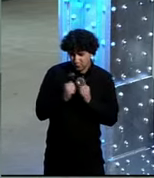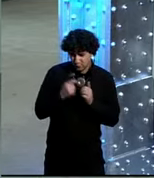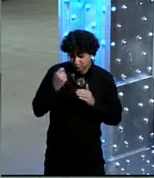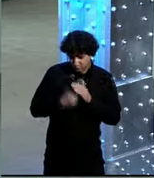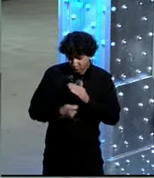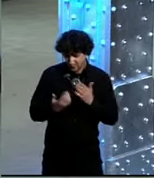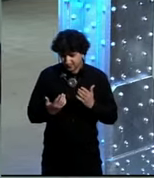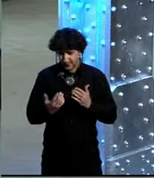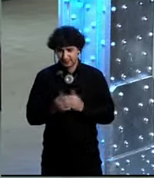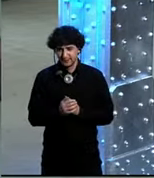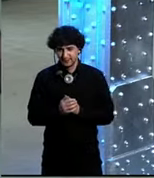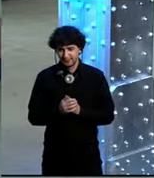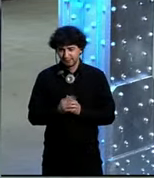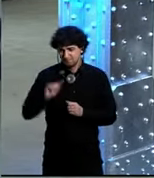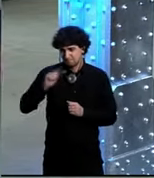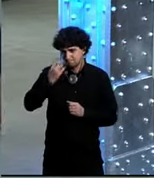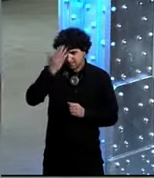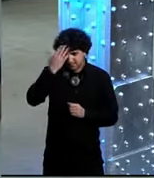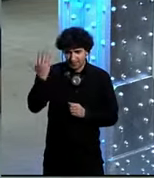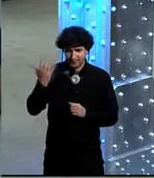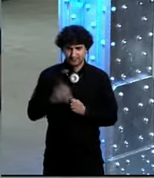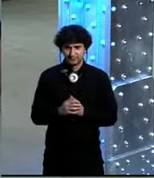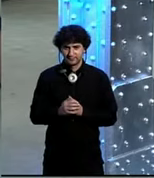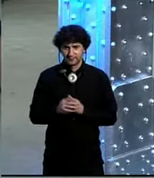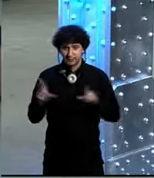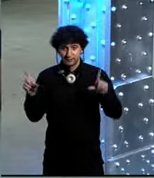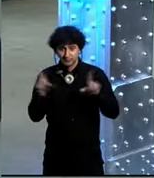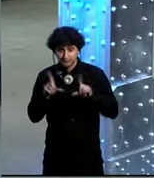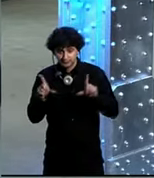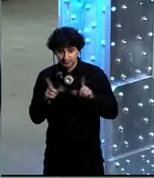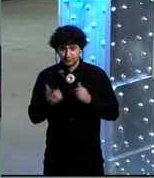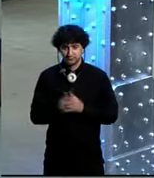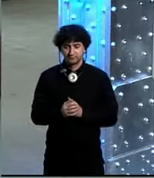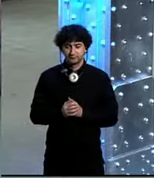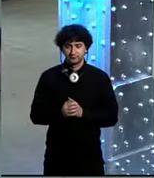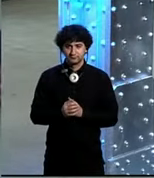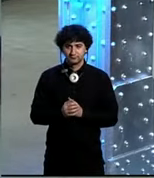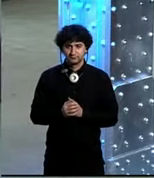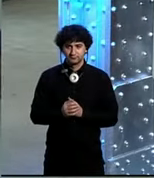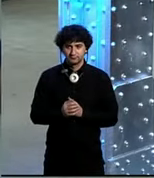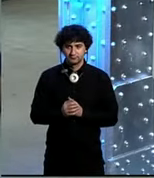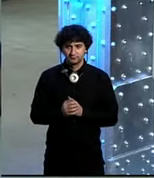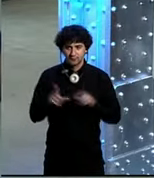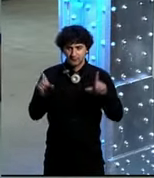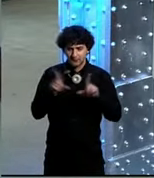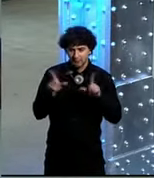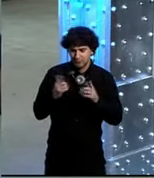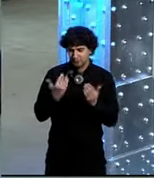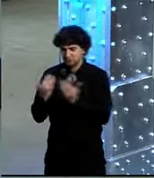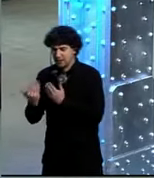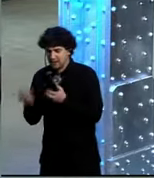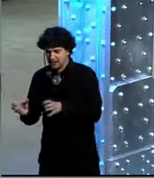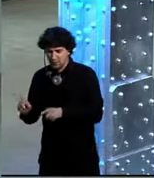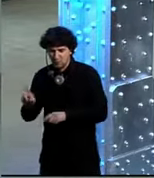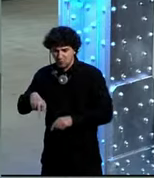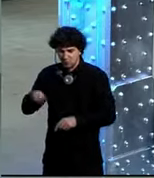days past. You had your broadcasters with their silos, where the television people never spoke to the radio people didn't speak to the online people,